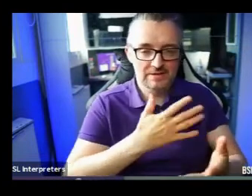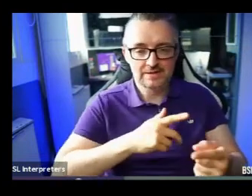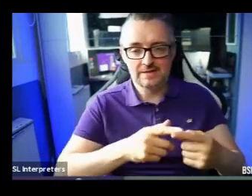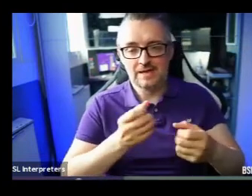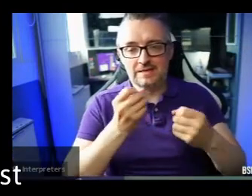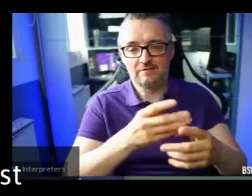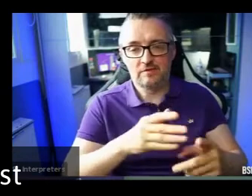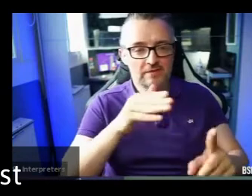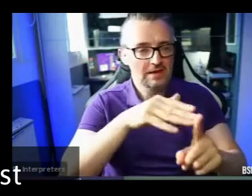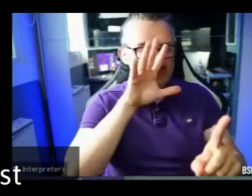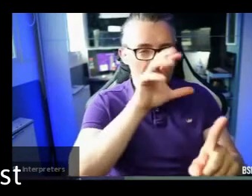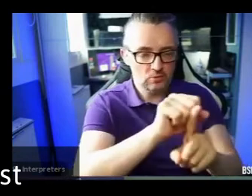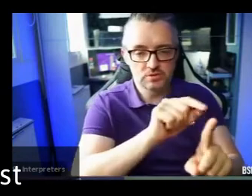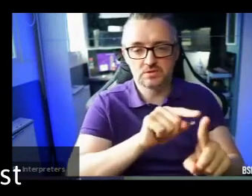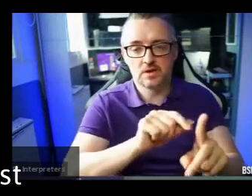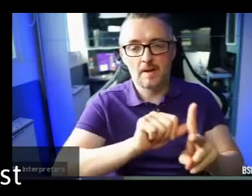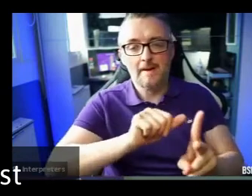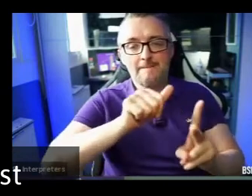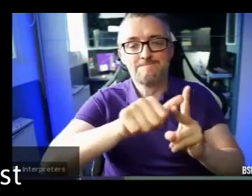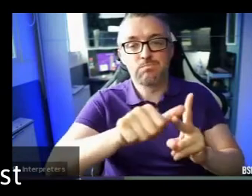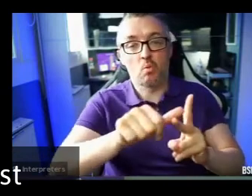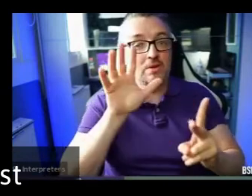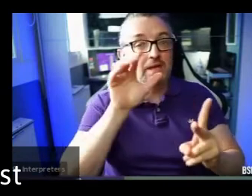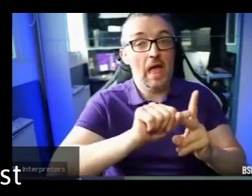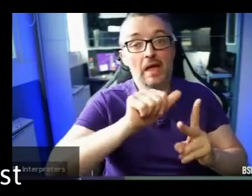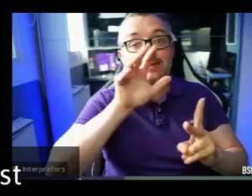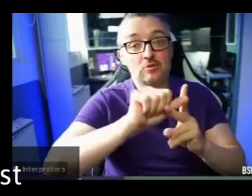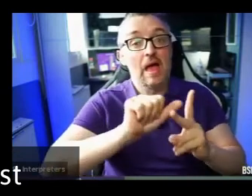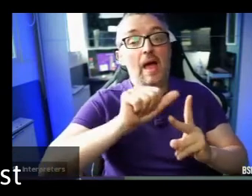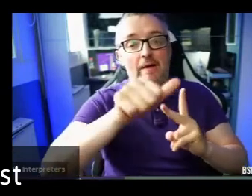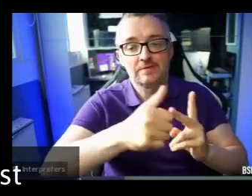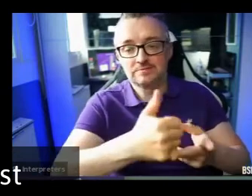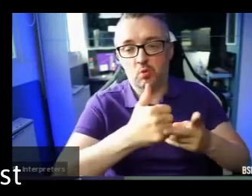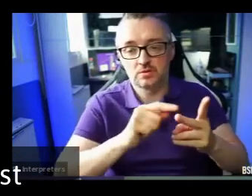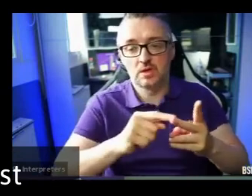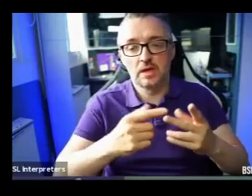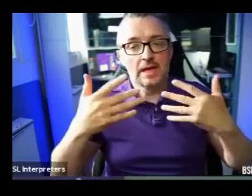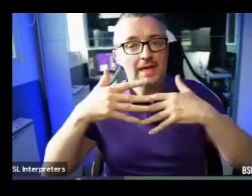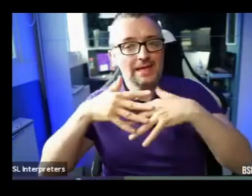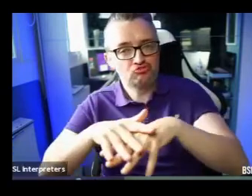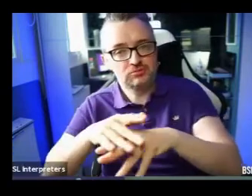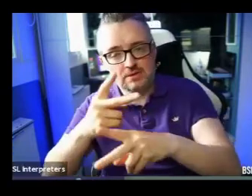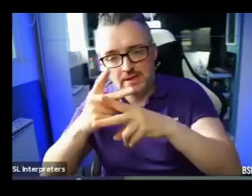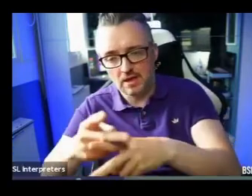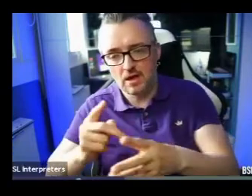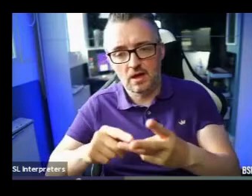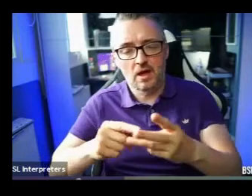that consistency, delivery in terms of diagnosis, post-diagnostic support, integrated care and advanced